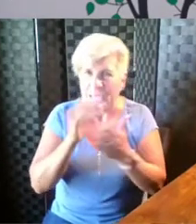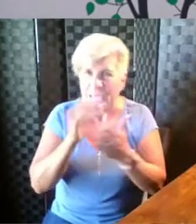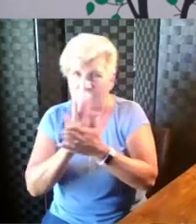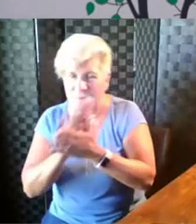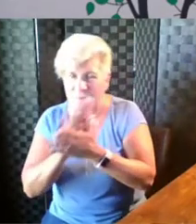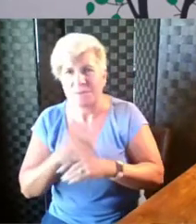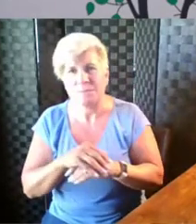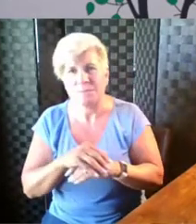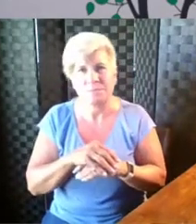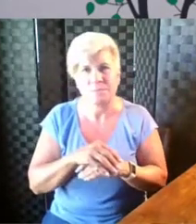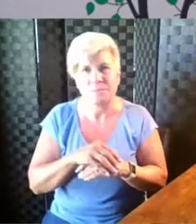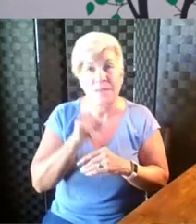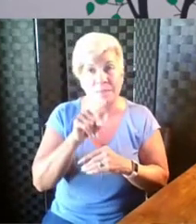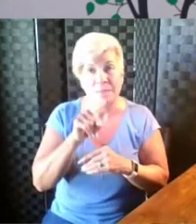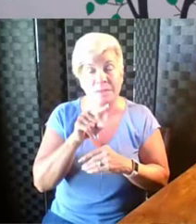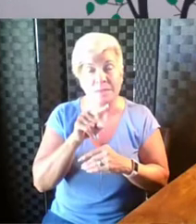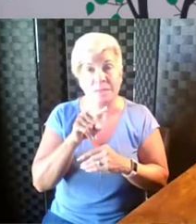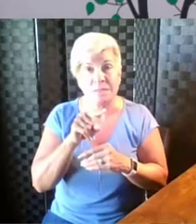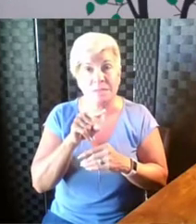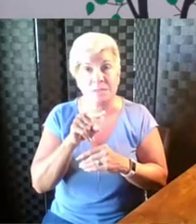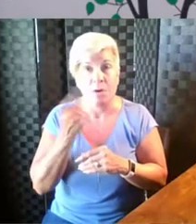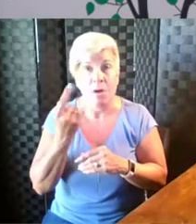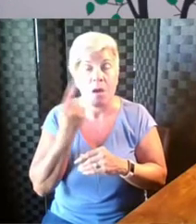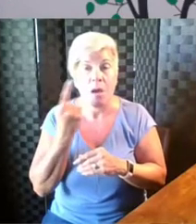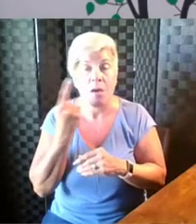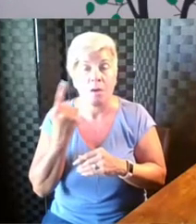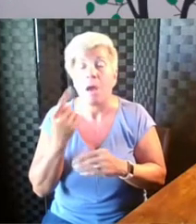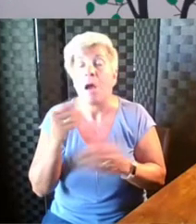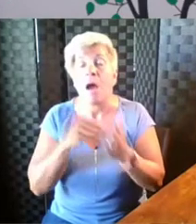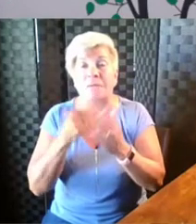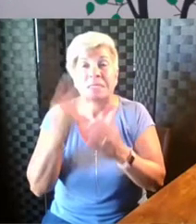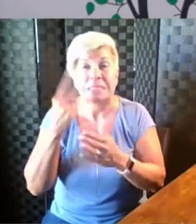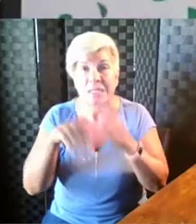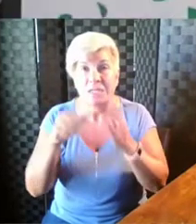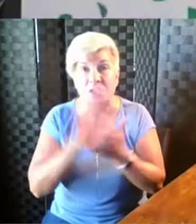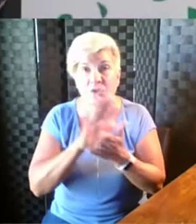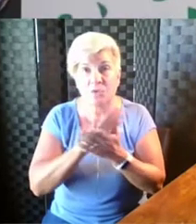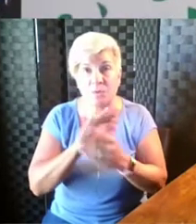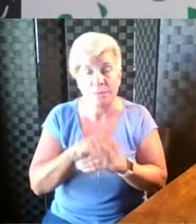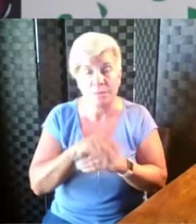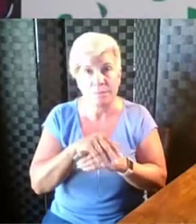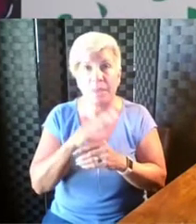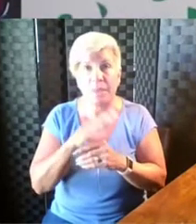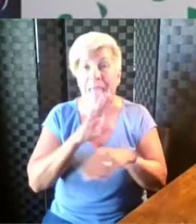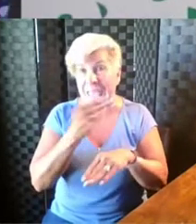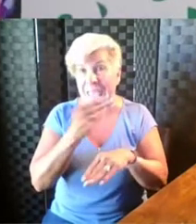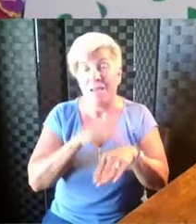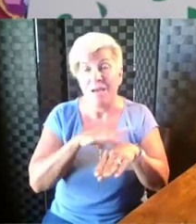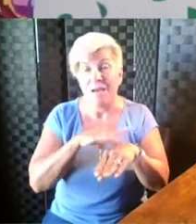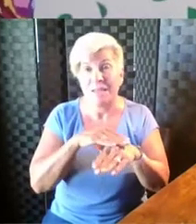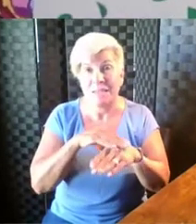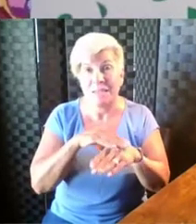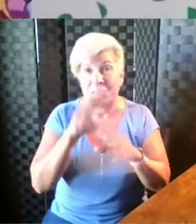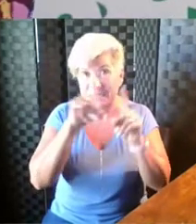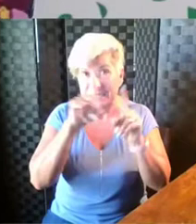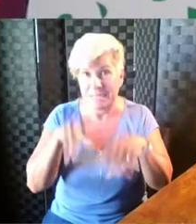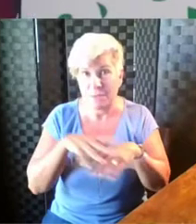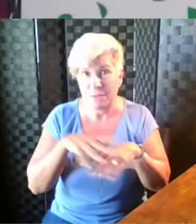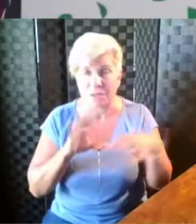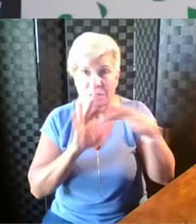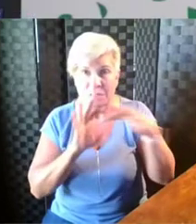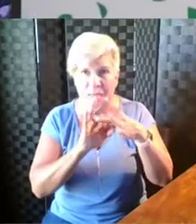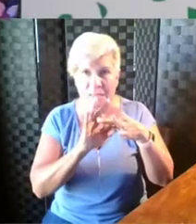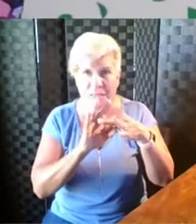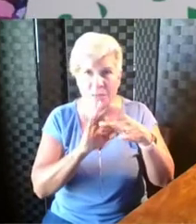and a video. And this is a platform that you will often see in school and on assessments. So we're going to connect what we know to